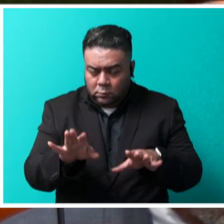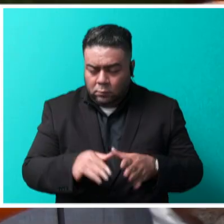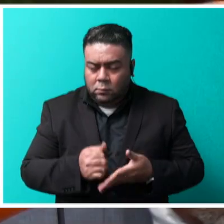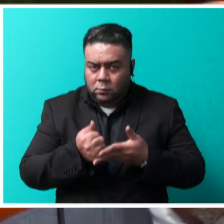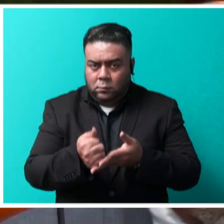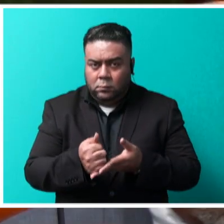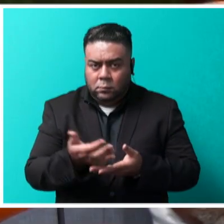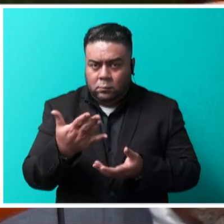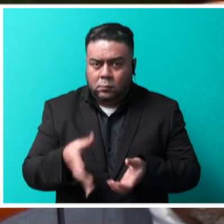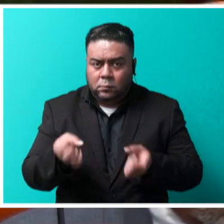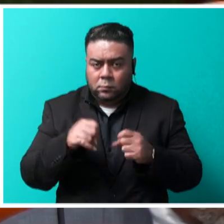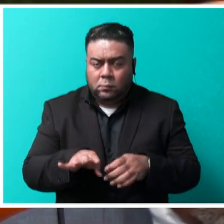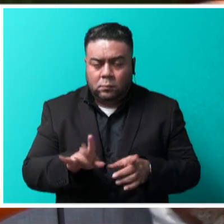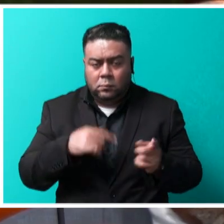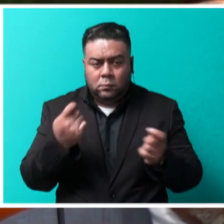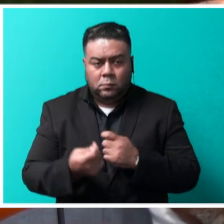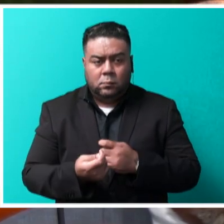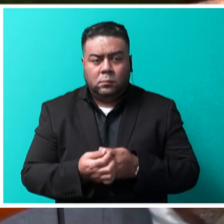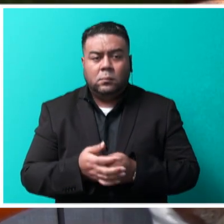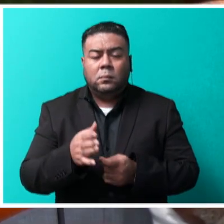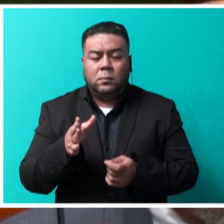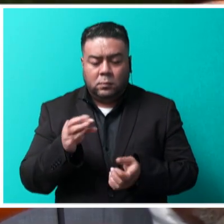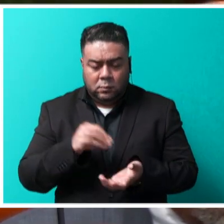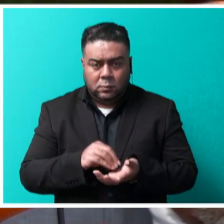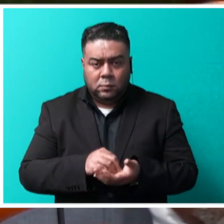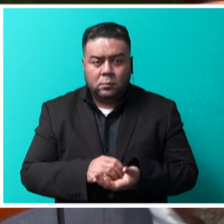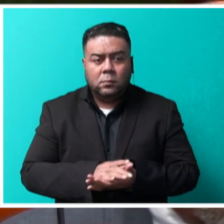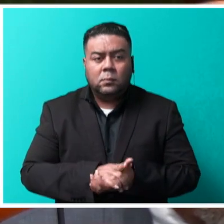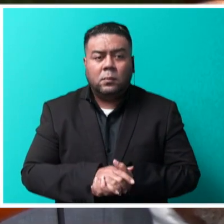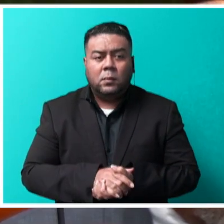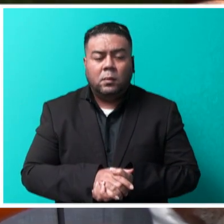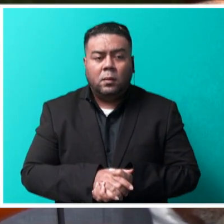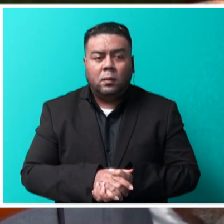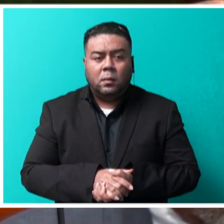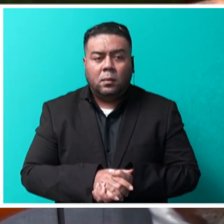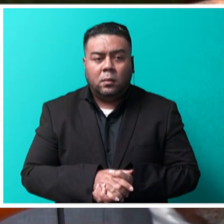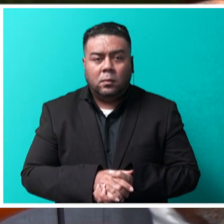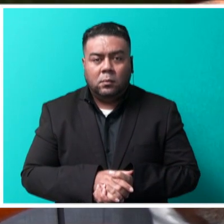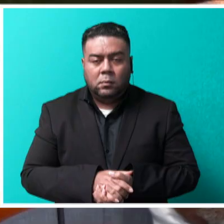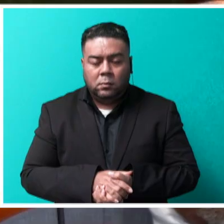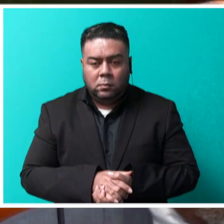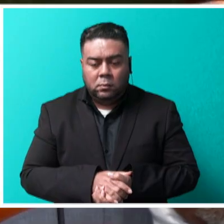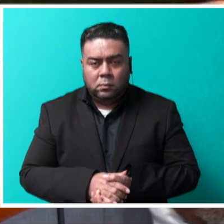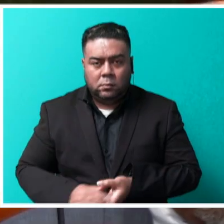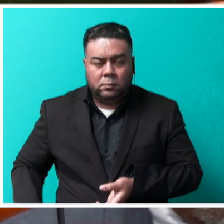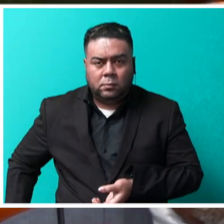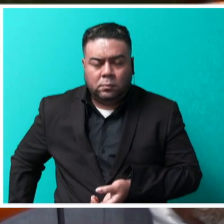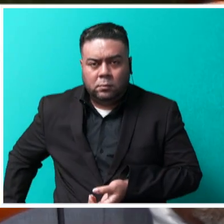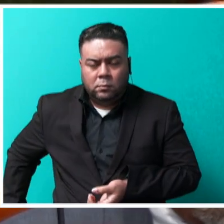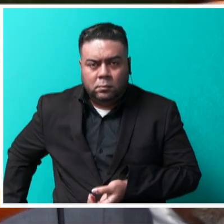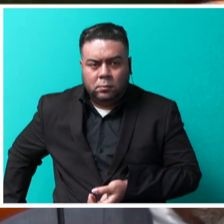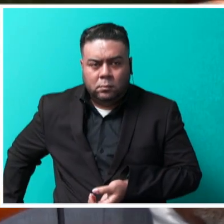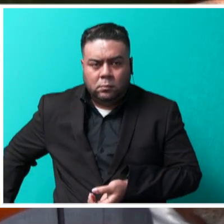protection reforms will transform service delivery by improving efficiency, reducing duplication, strengthening data integrity,